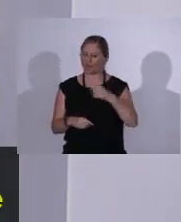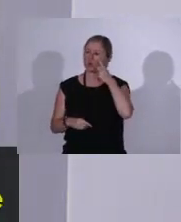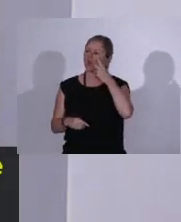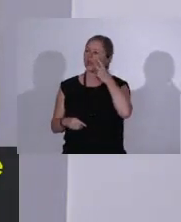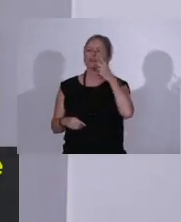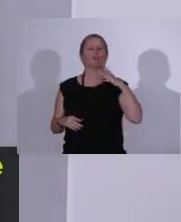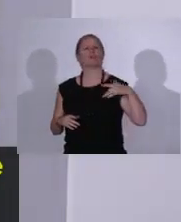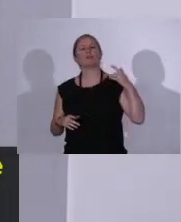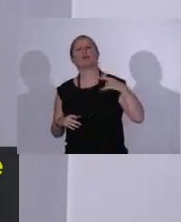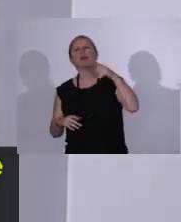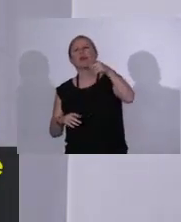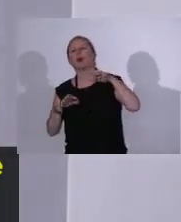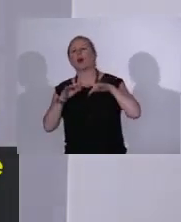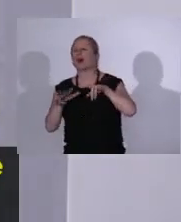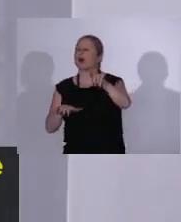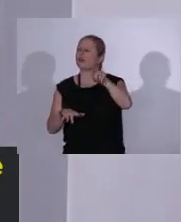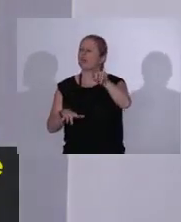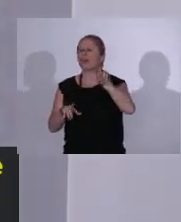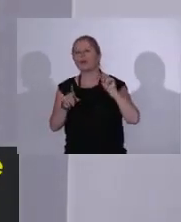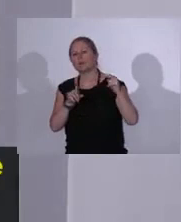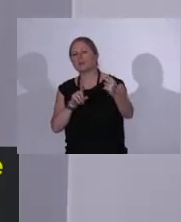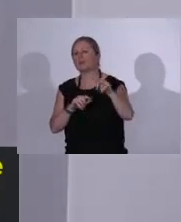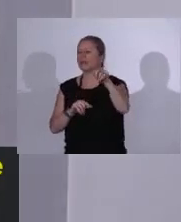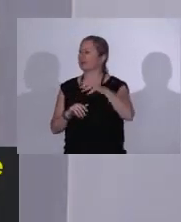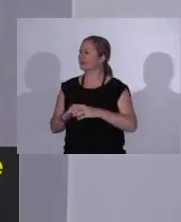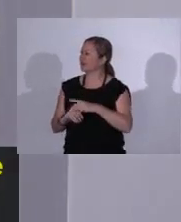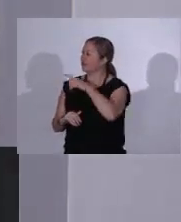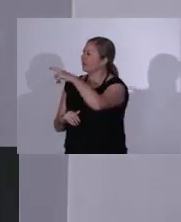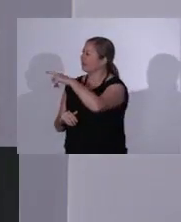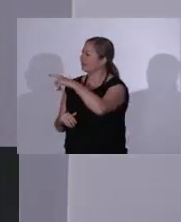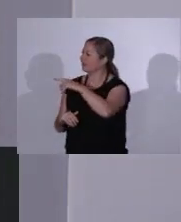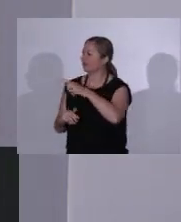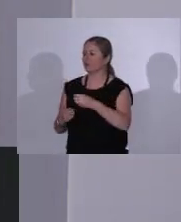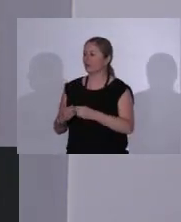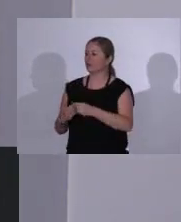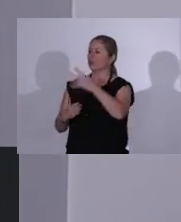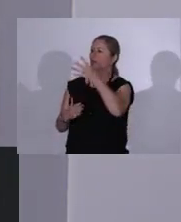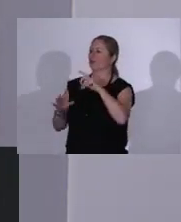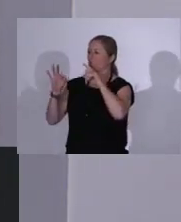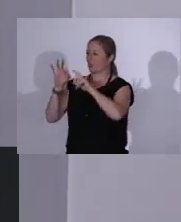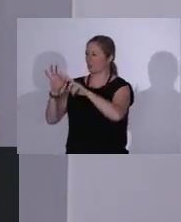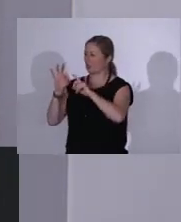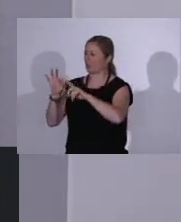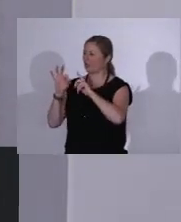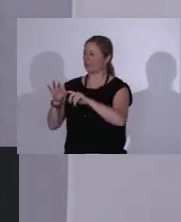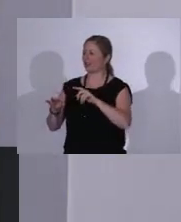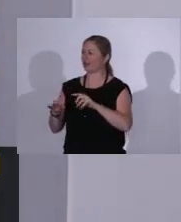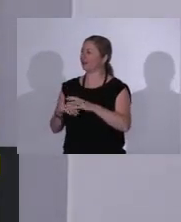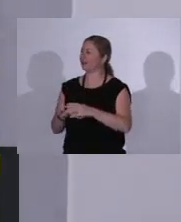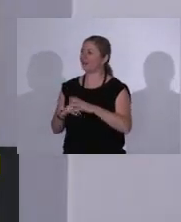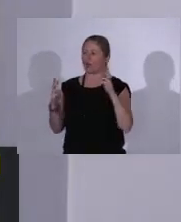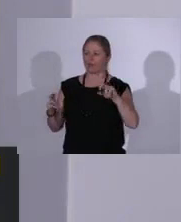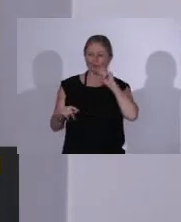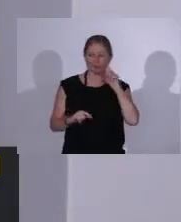stream viewers to hear their perspective. Sean's loading up the questions now. So Sean and I were designing this the other day. Hopefully it will be fun for